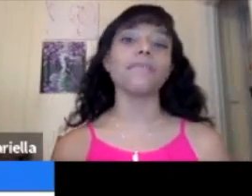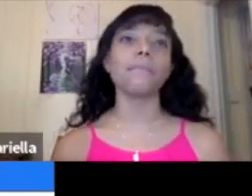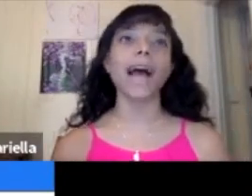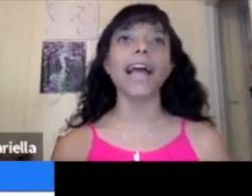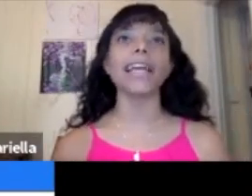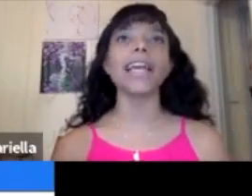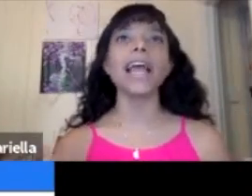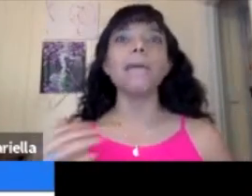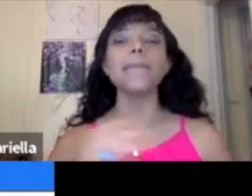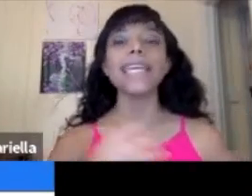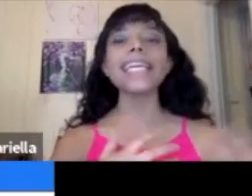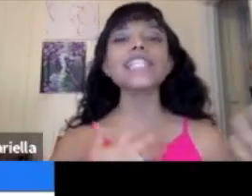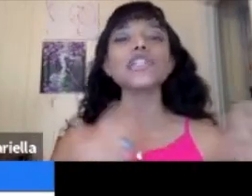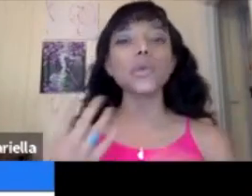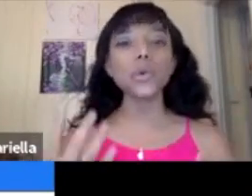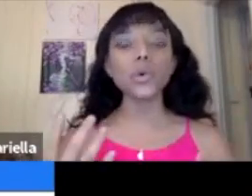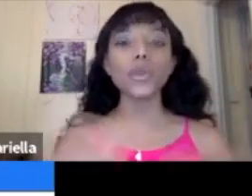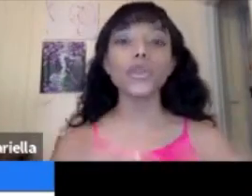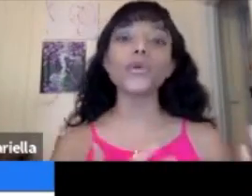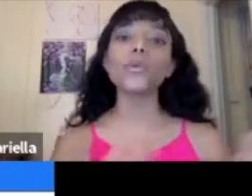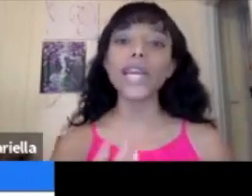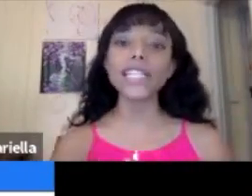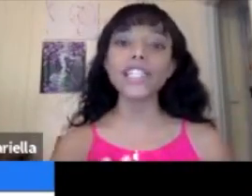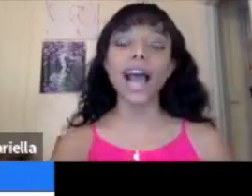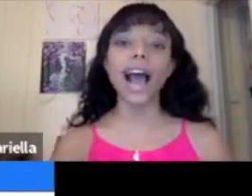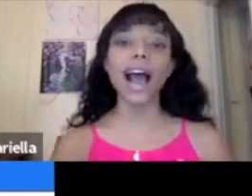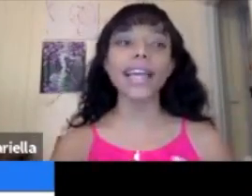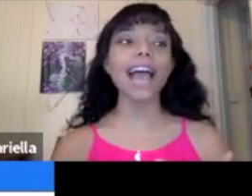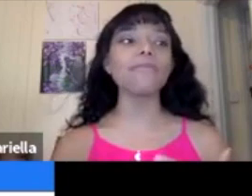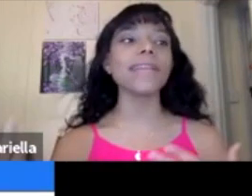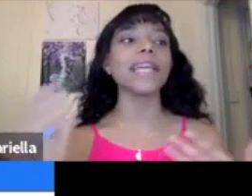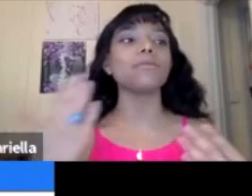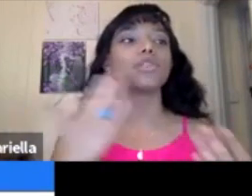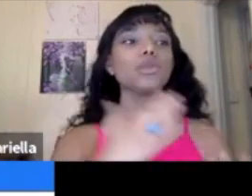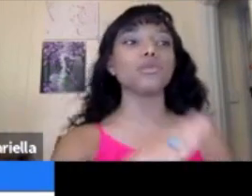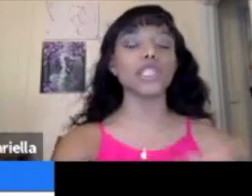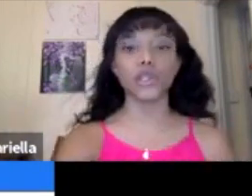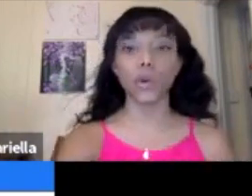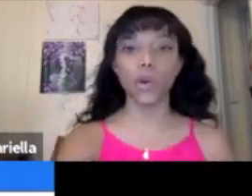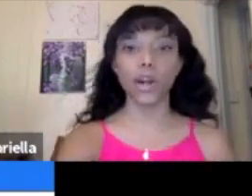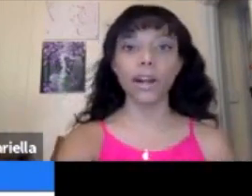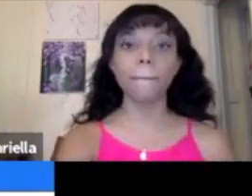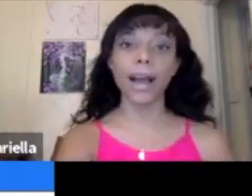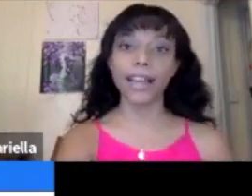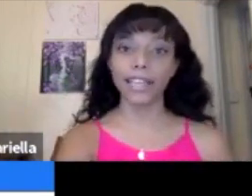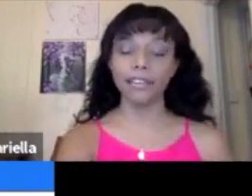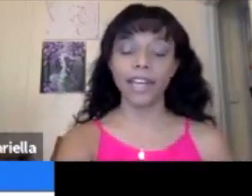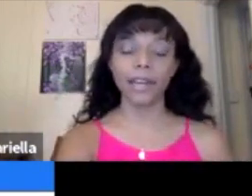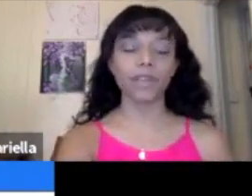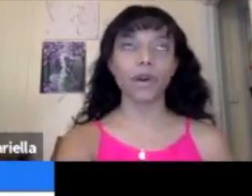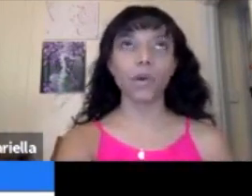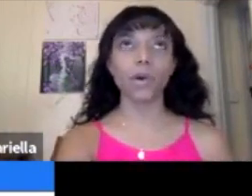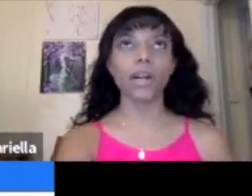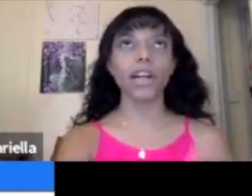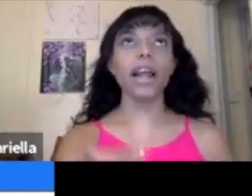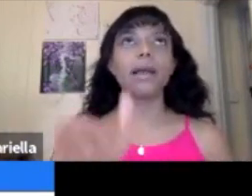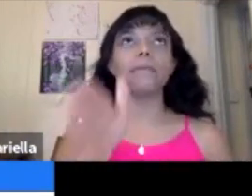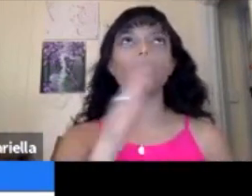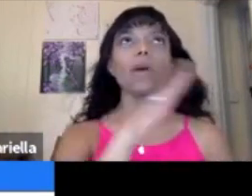life by being a tool through which I have been able to restore my hearing,